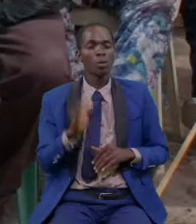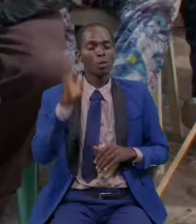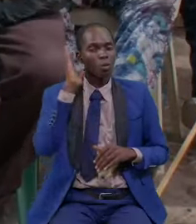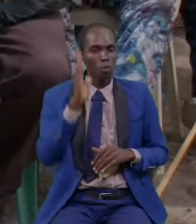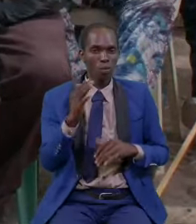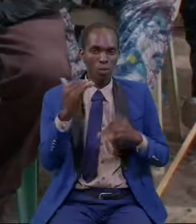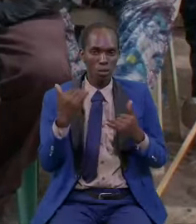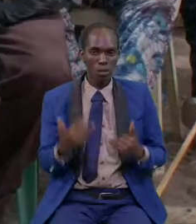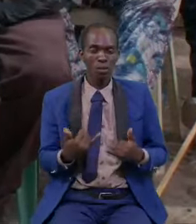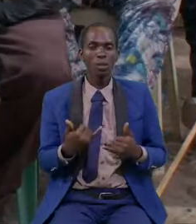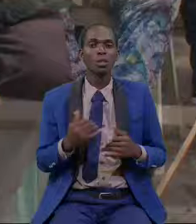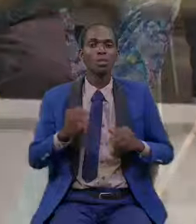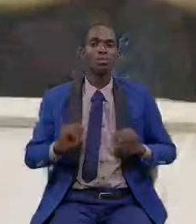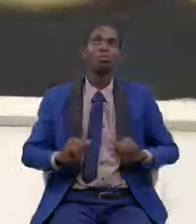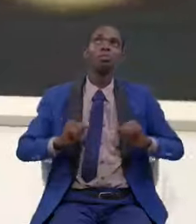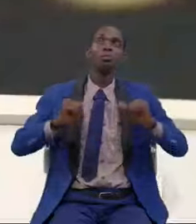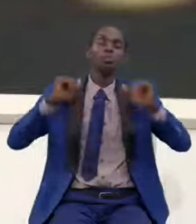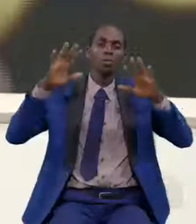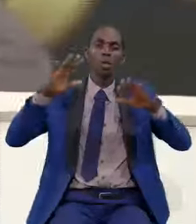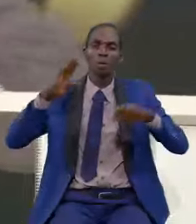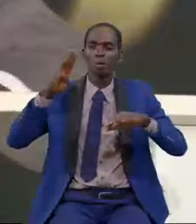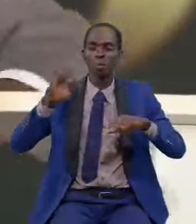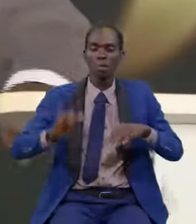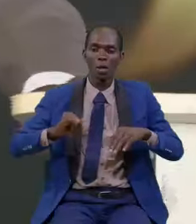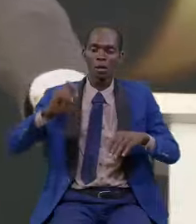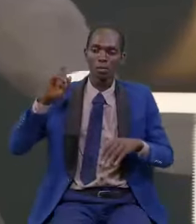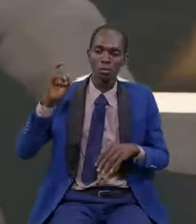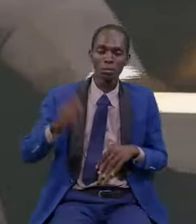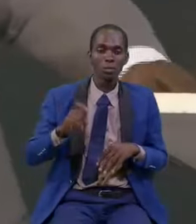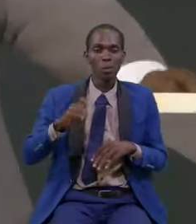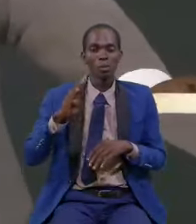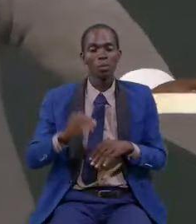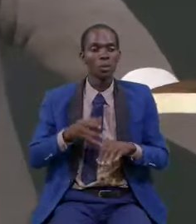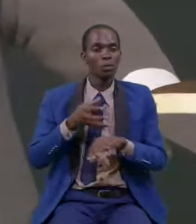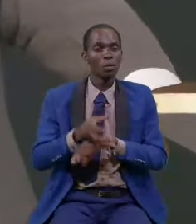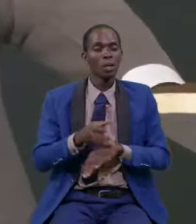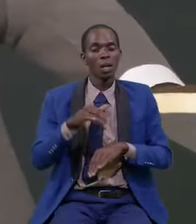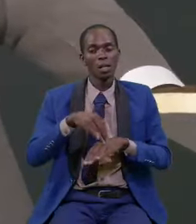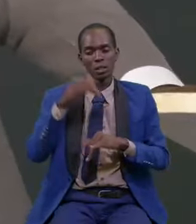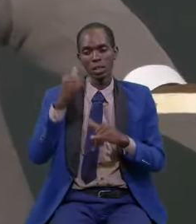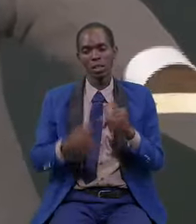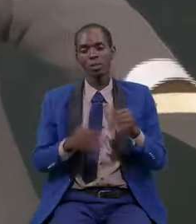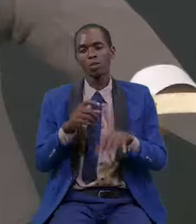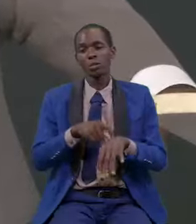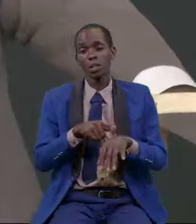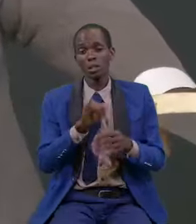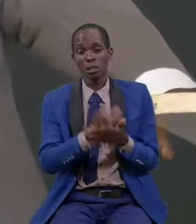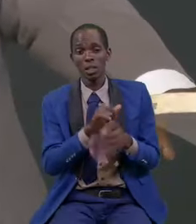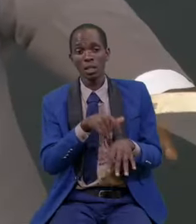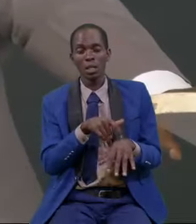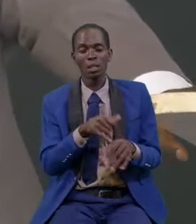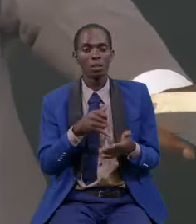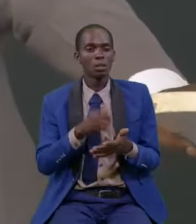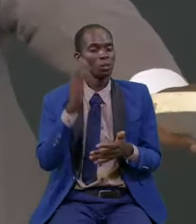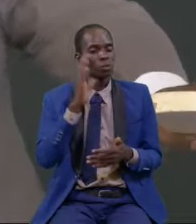submit compulsorily. At the end of time, it will be too late to repent